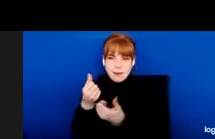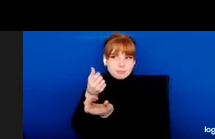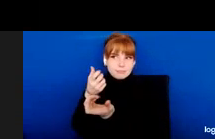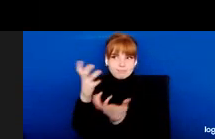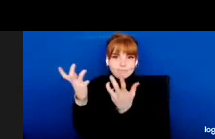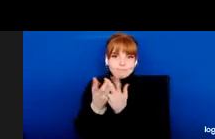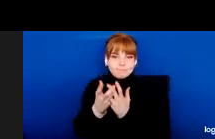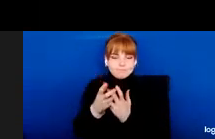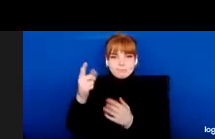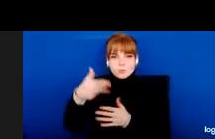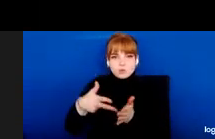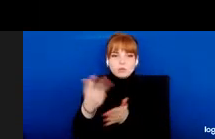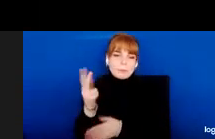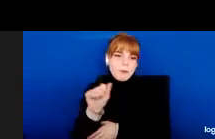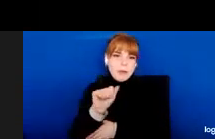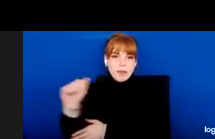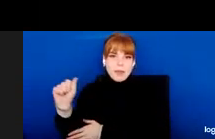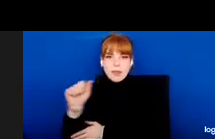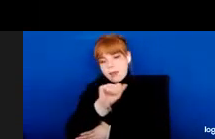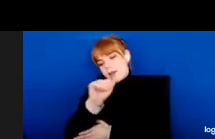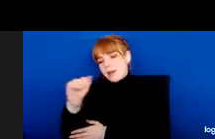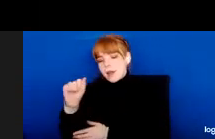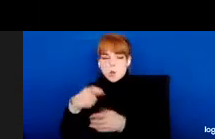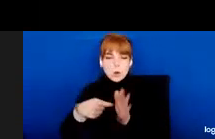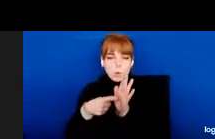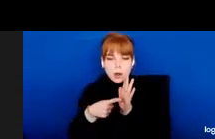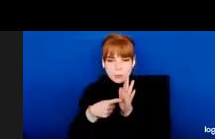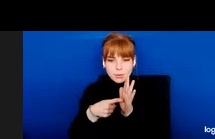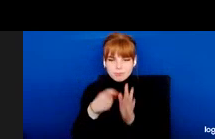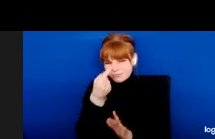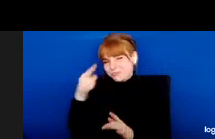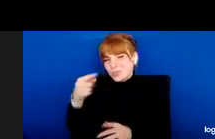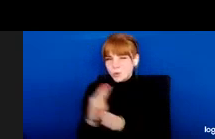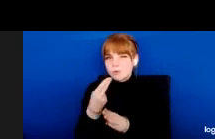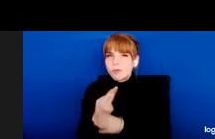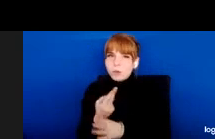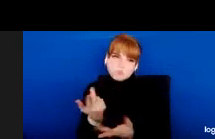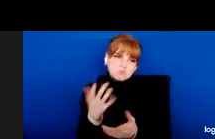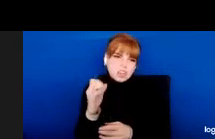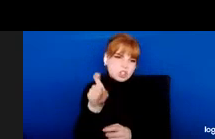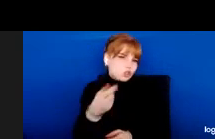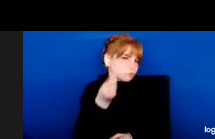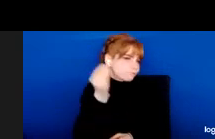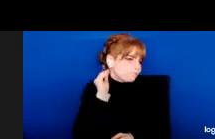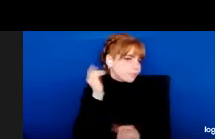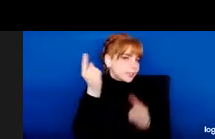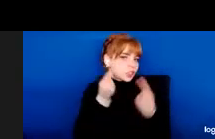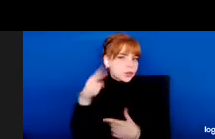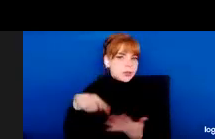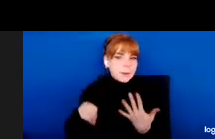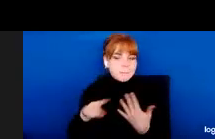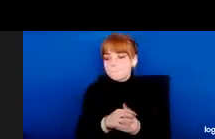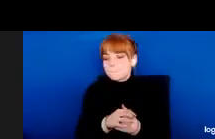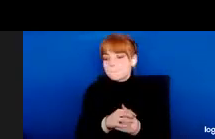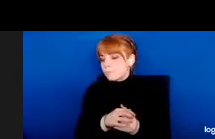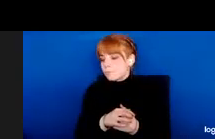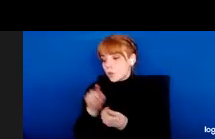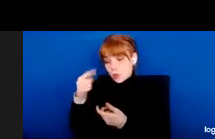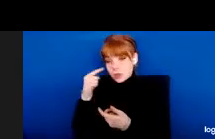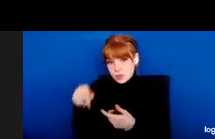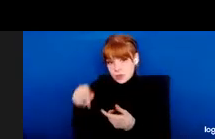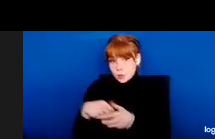requirements, but they're useful and should be considered. So, so there are two AAA requirements.